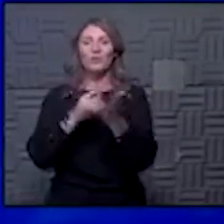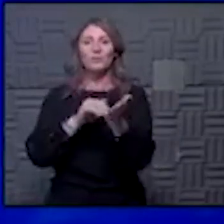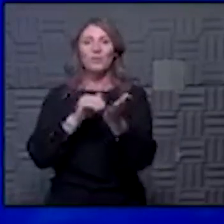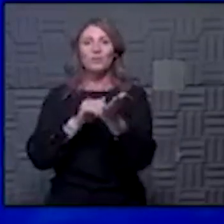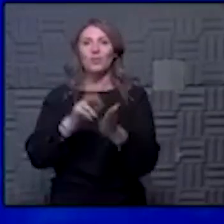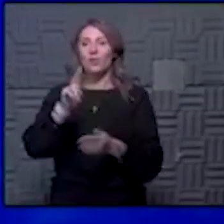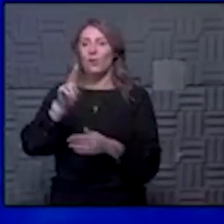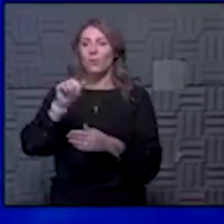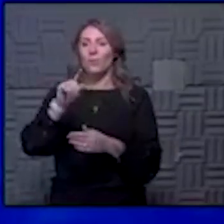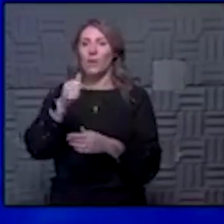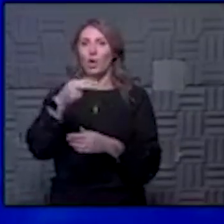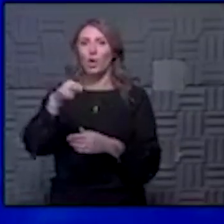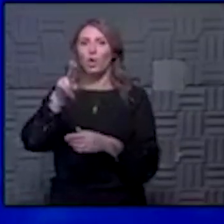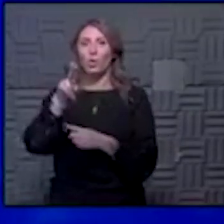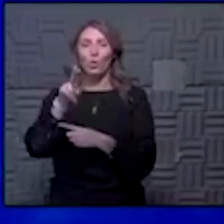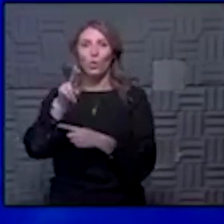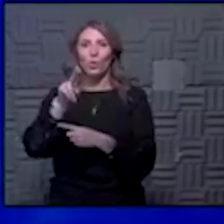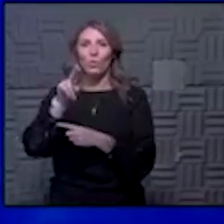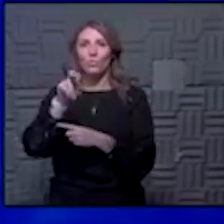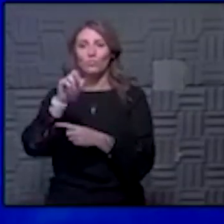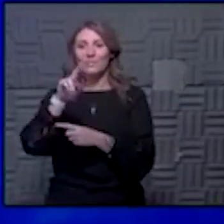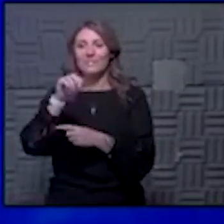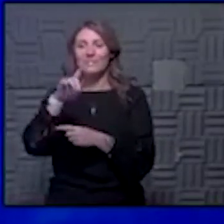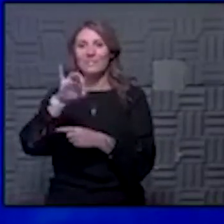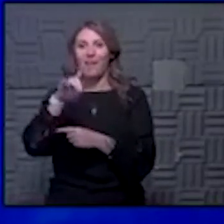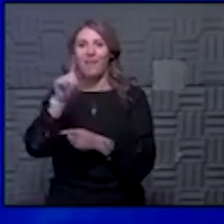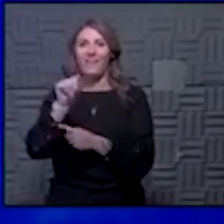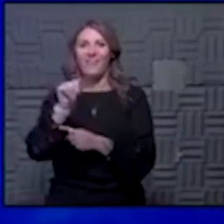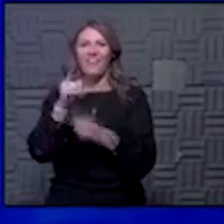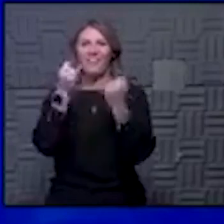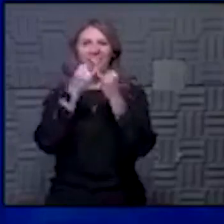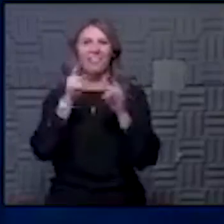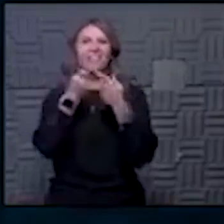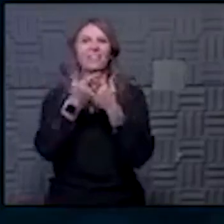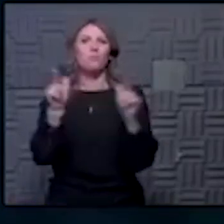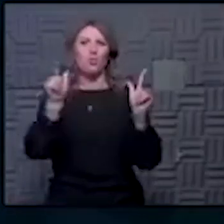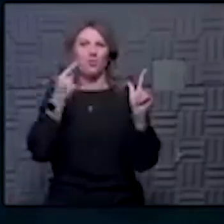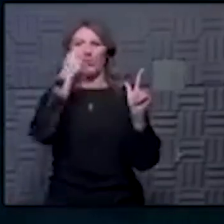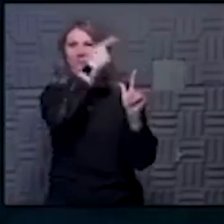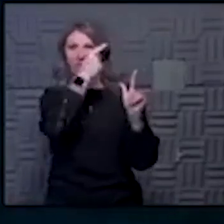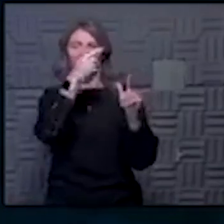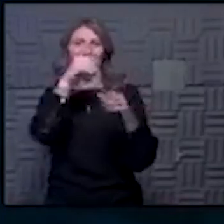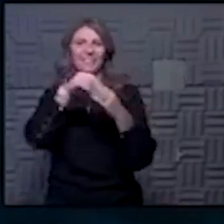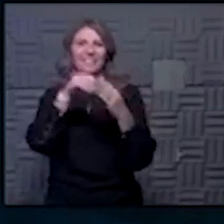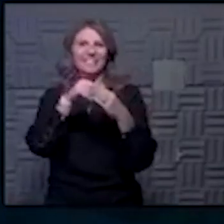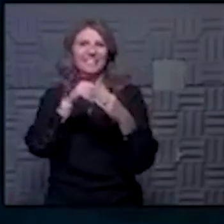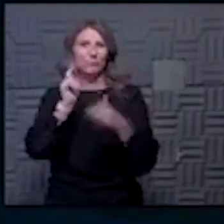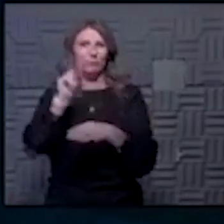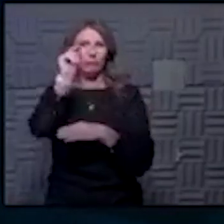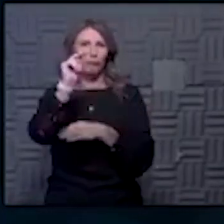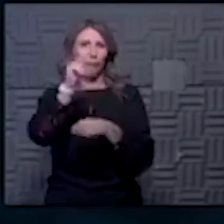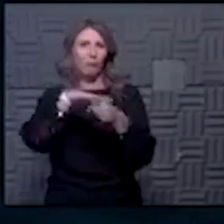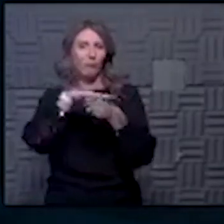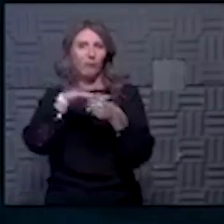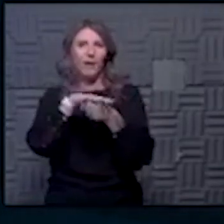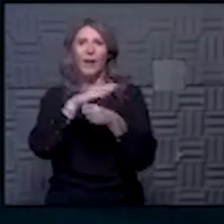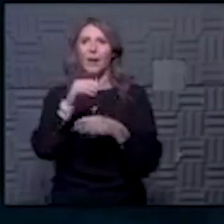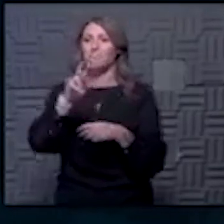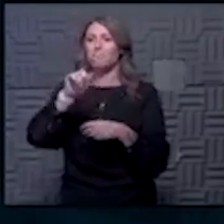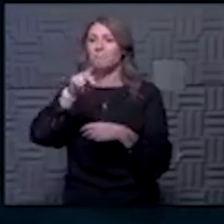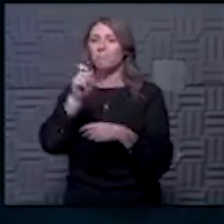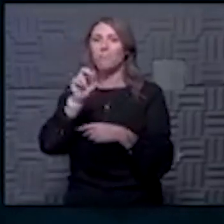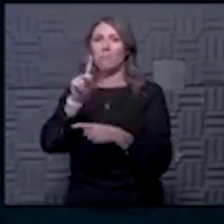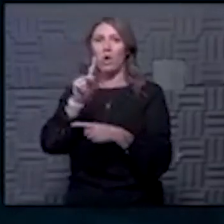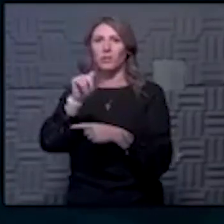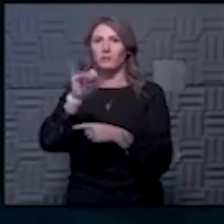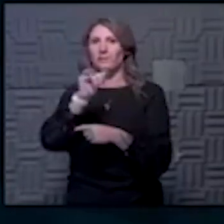Raguadega, who is the chief medical officer at Liberty Hospital up in the Northland. I think we're also joined by Dr. Mark Steele from Truman Medical Center.